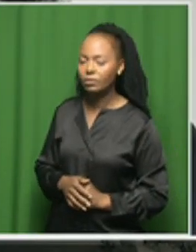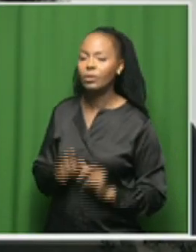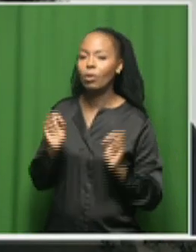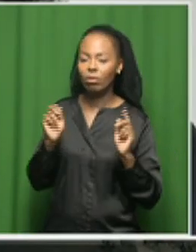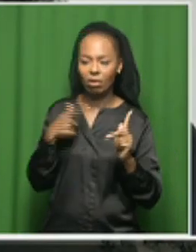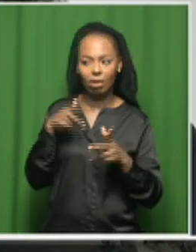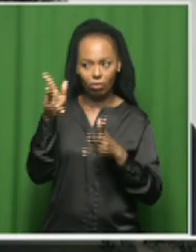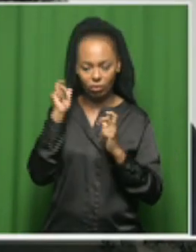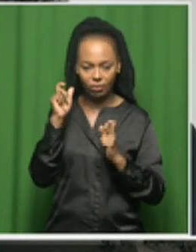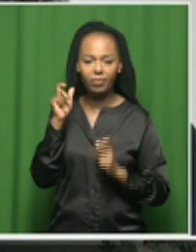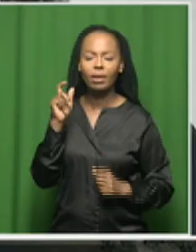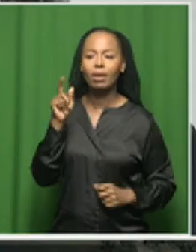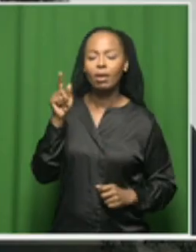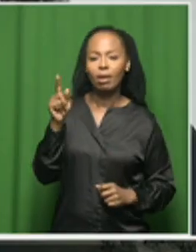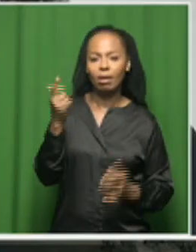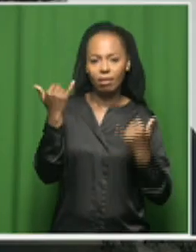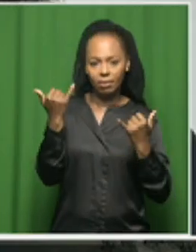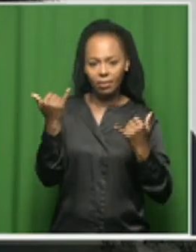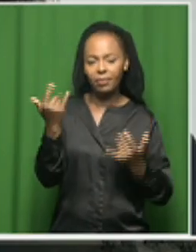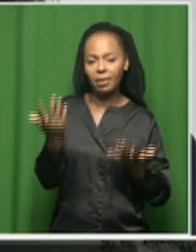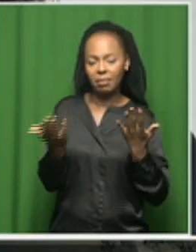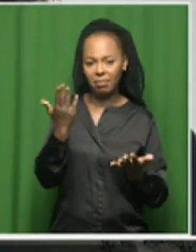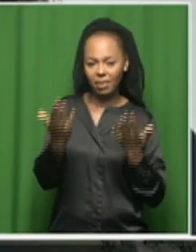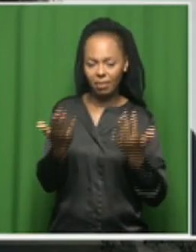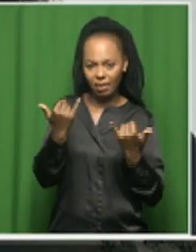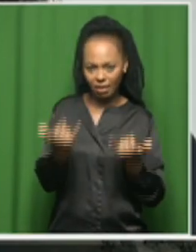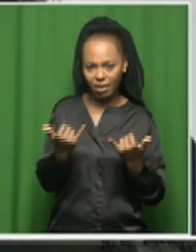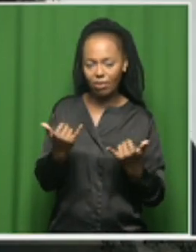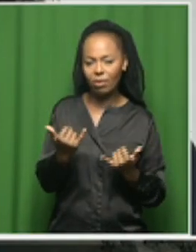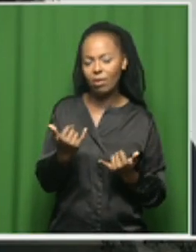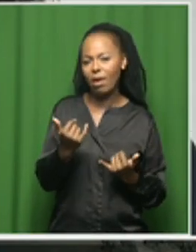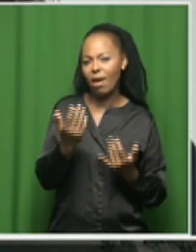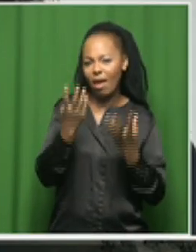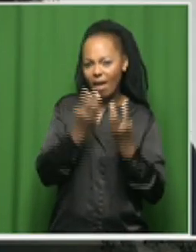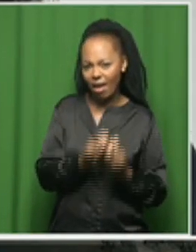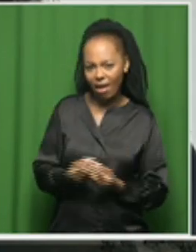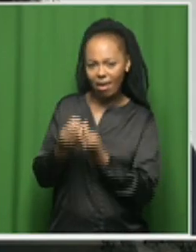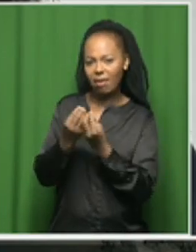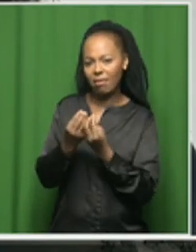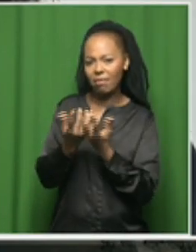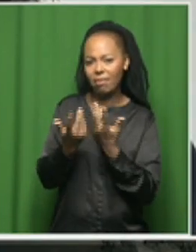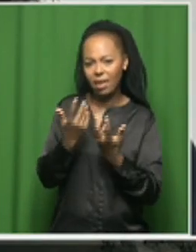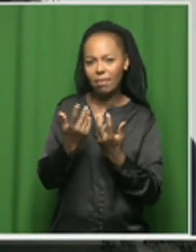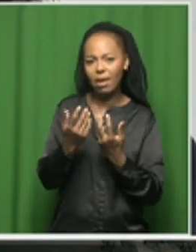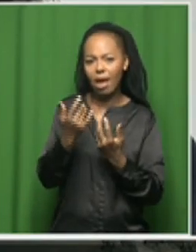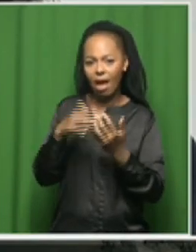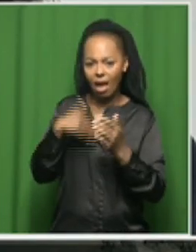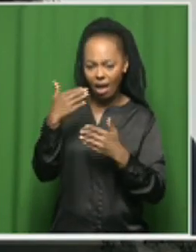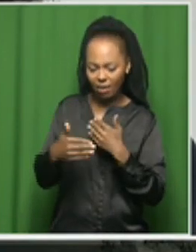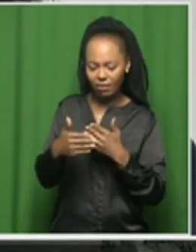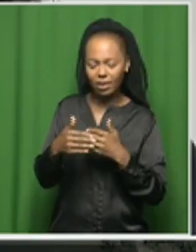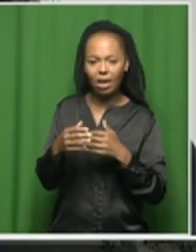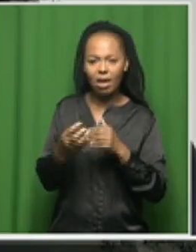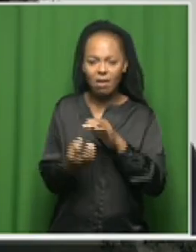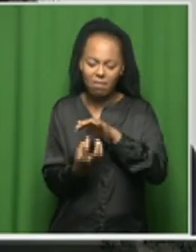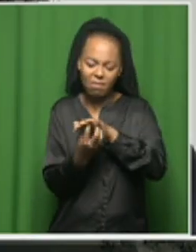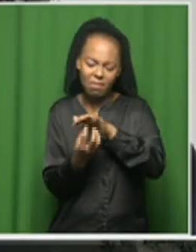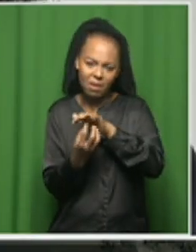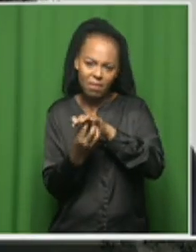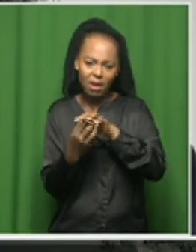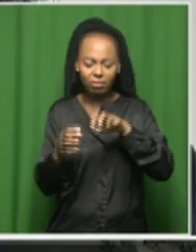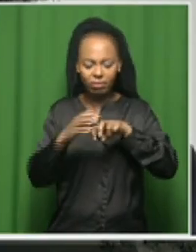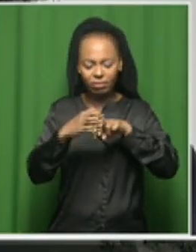let's just say you have a flare-up. What do you do? I mean, I've heard lots of advice, like lift your leg or hold it